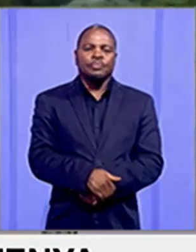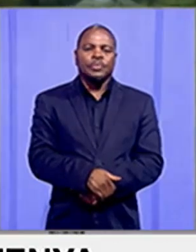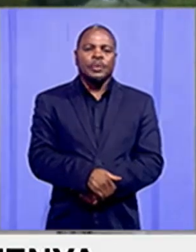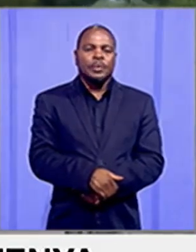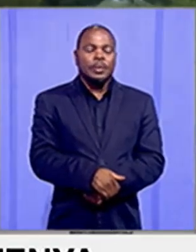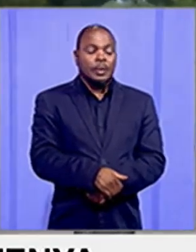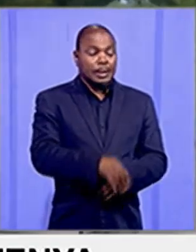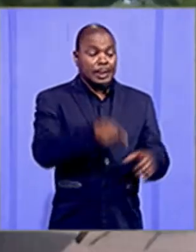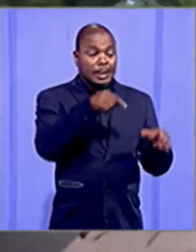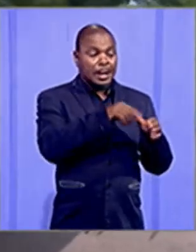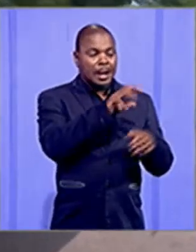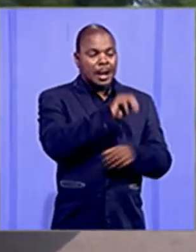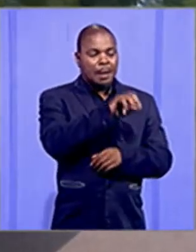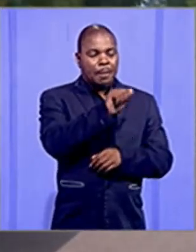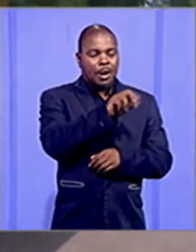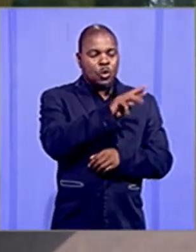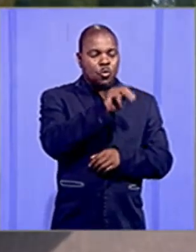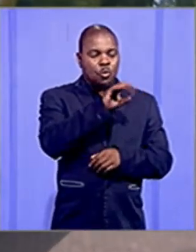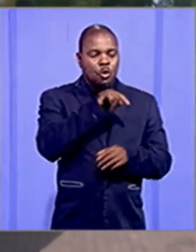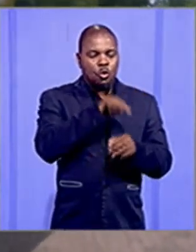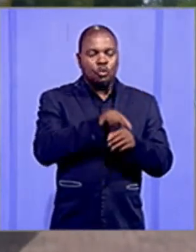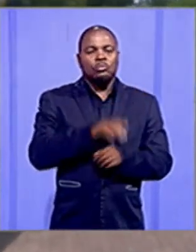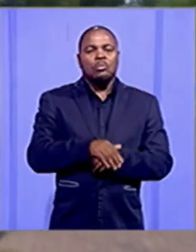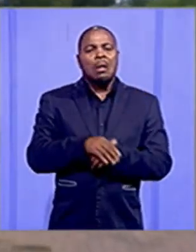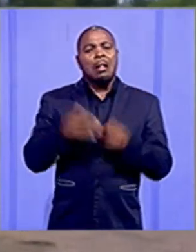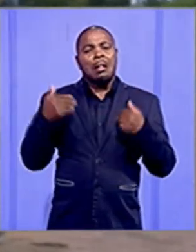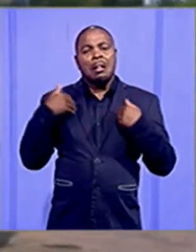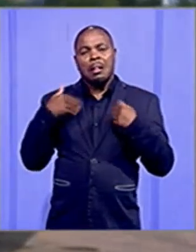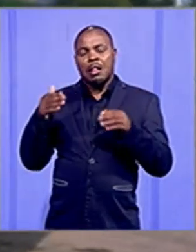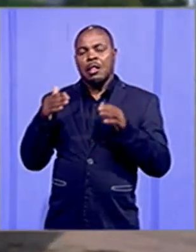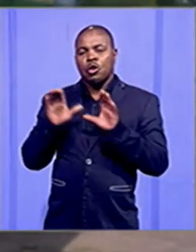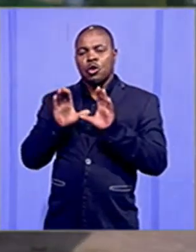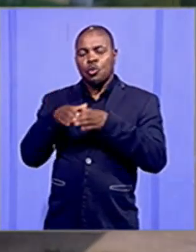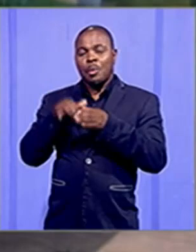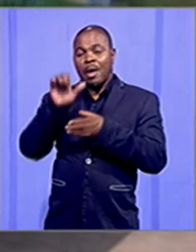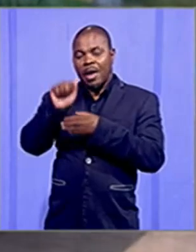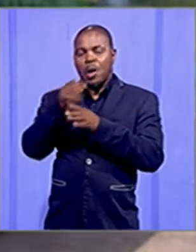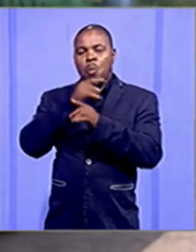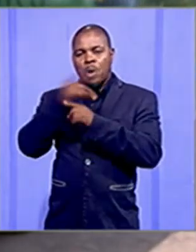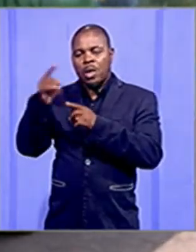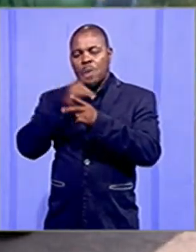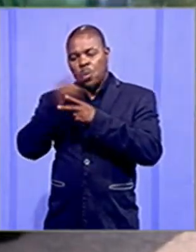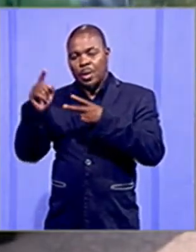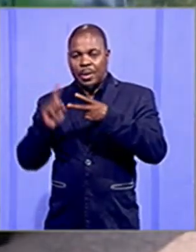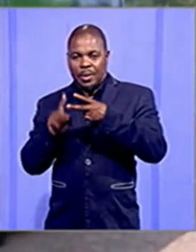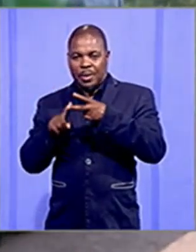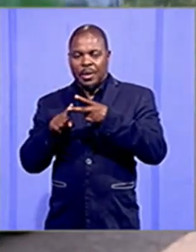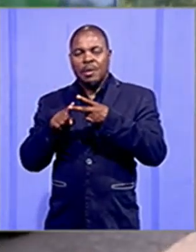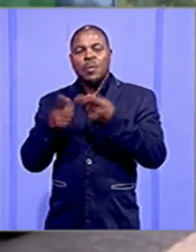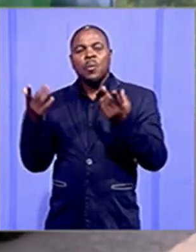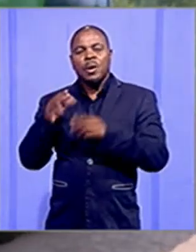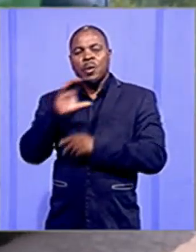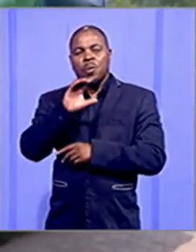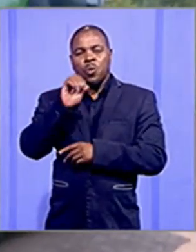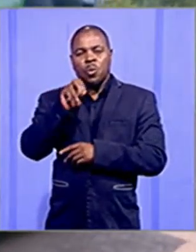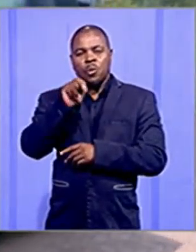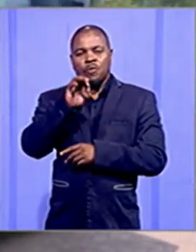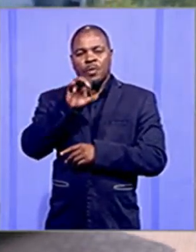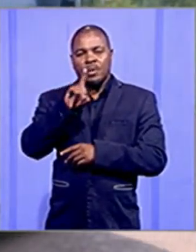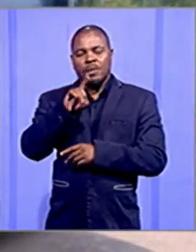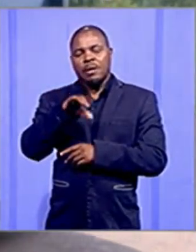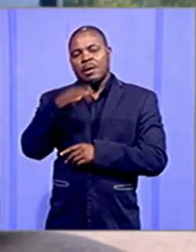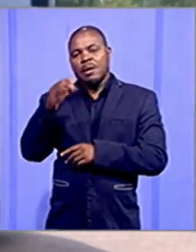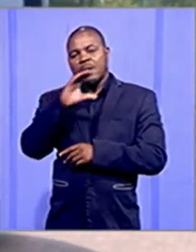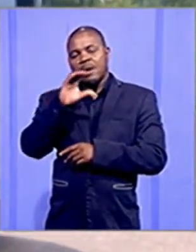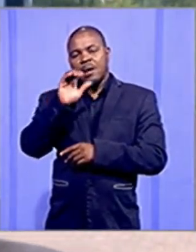Marumo Gallants e fentse motshameko e le mebedi ya yona ya pula madibogo mo Group A ka tatelano mo kgaisanong ya Confederations Cup pele ga go fengwa